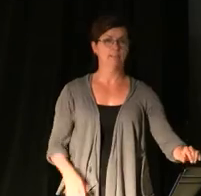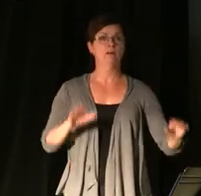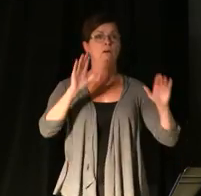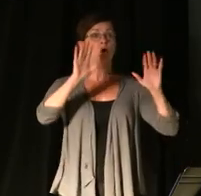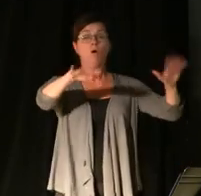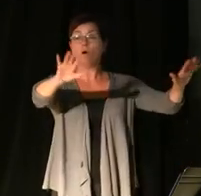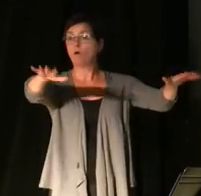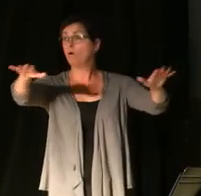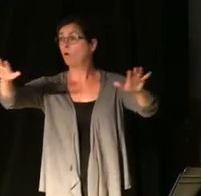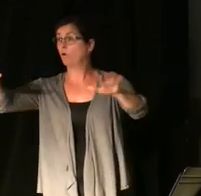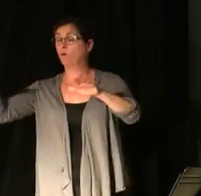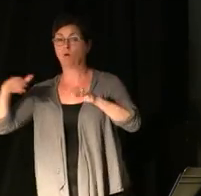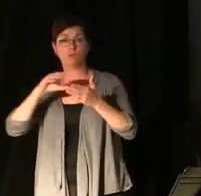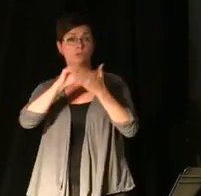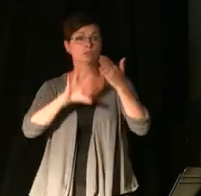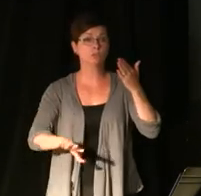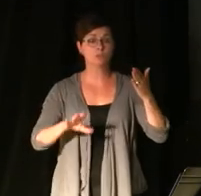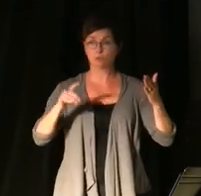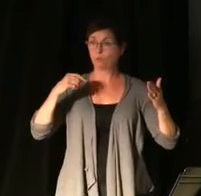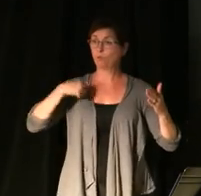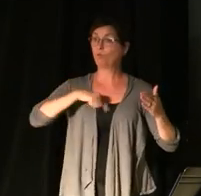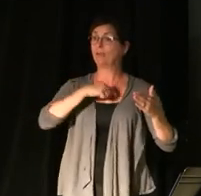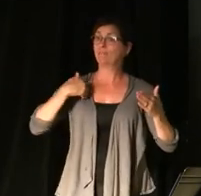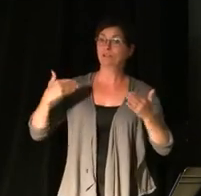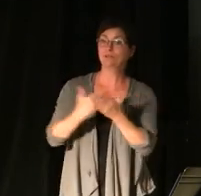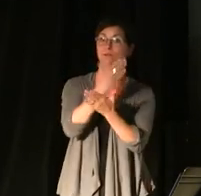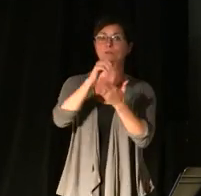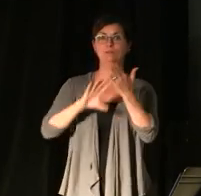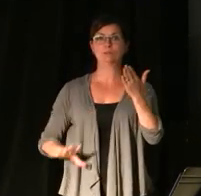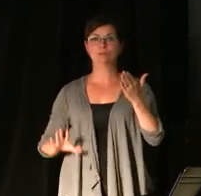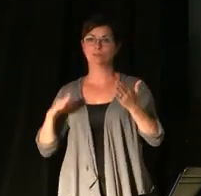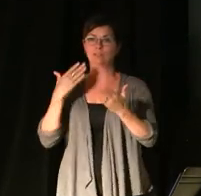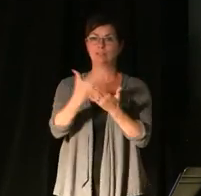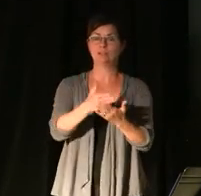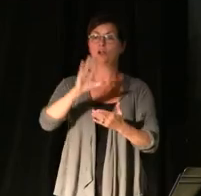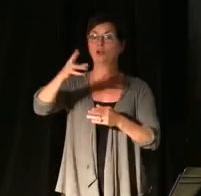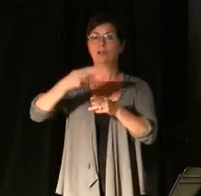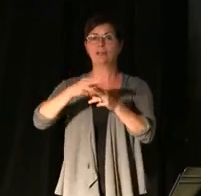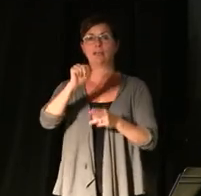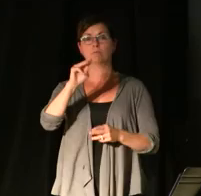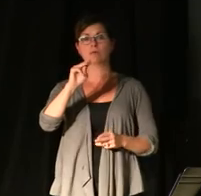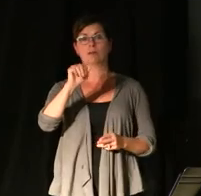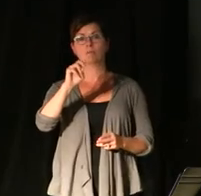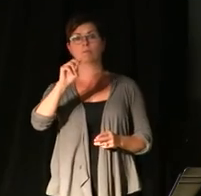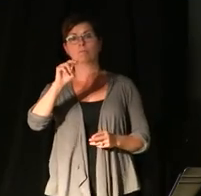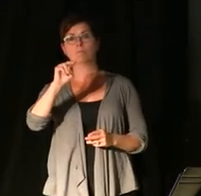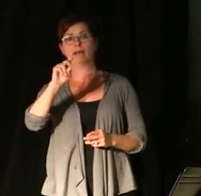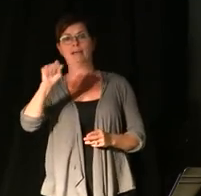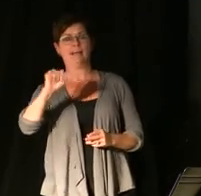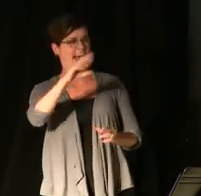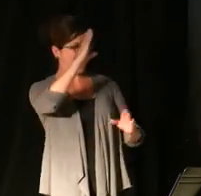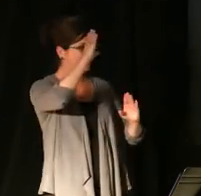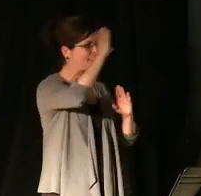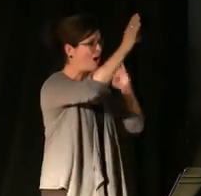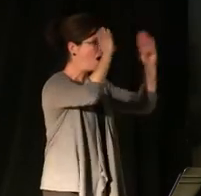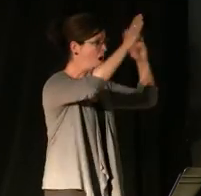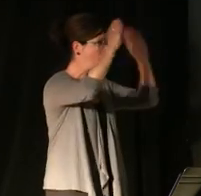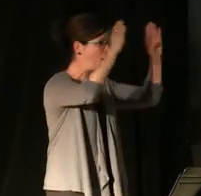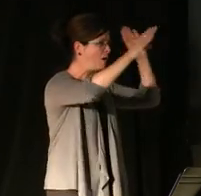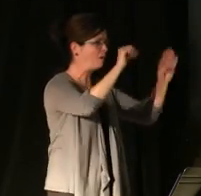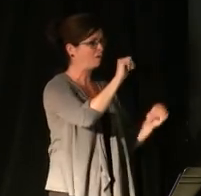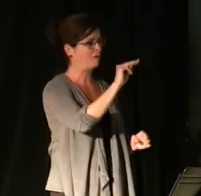Attention all students. We have a new student here. Her name is Amanda. Hi,